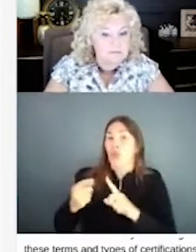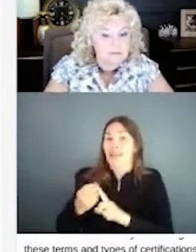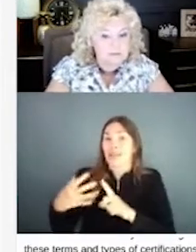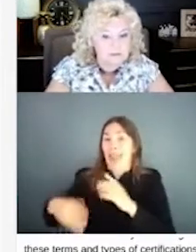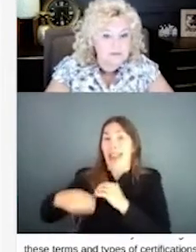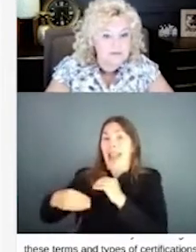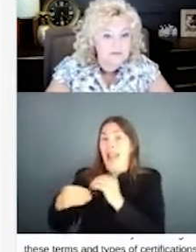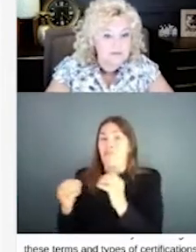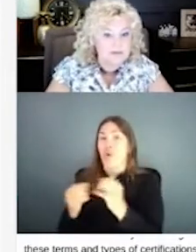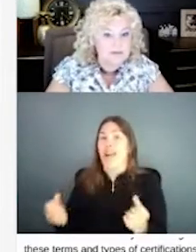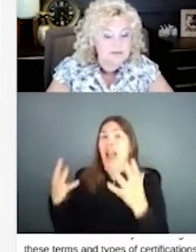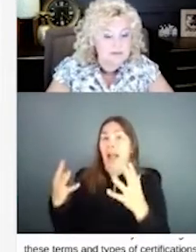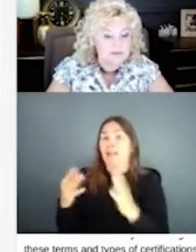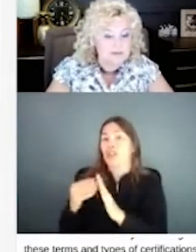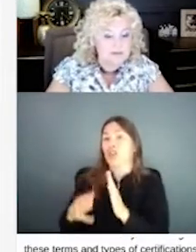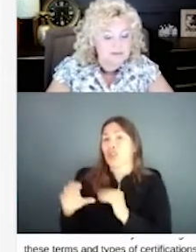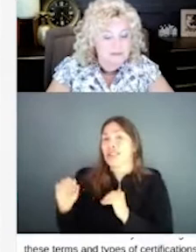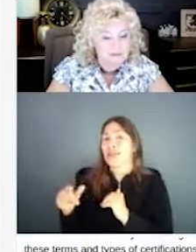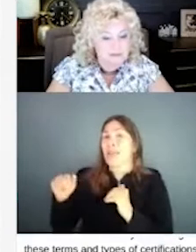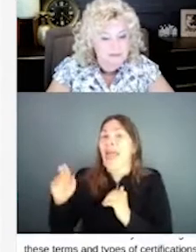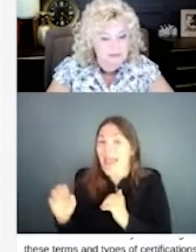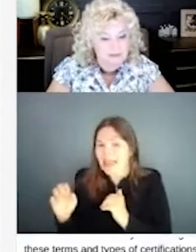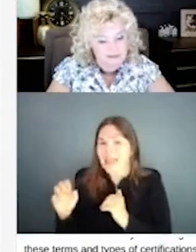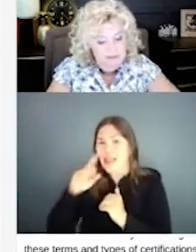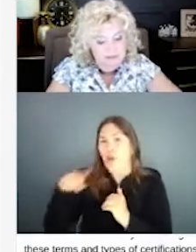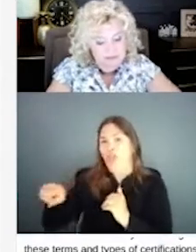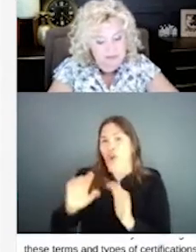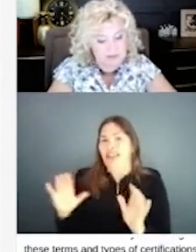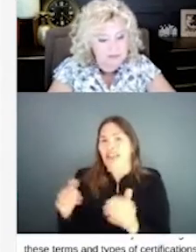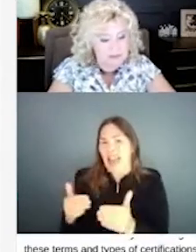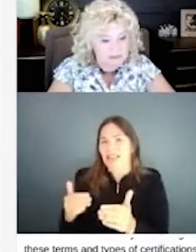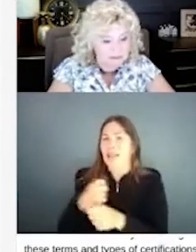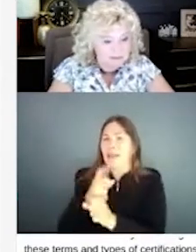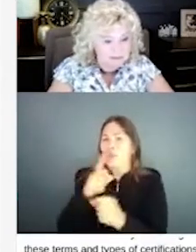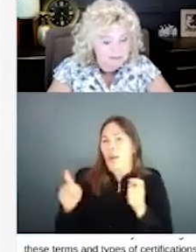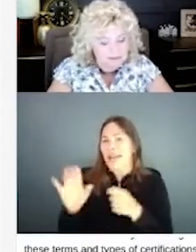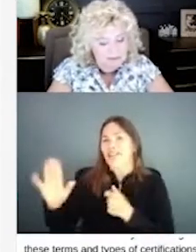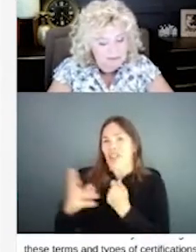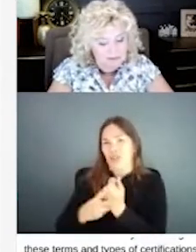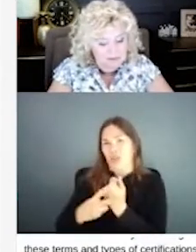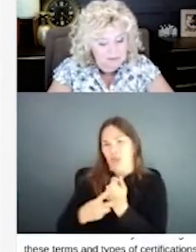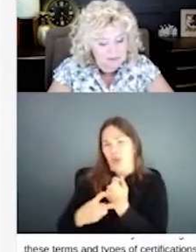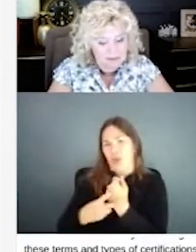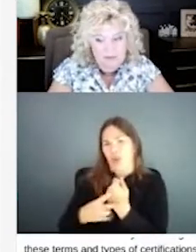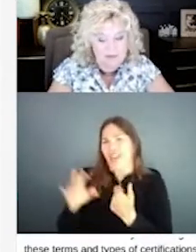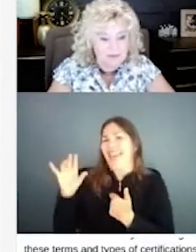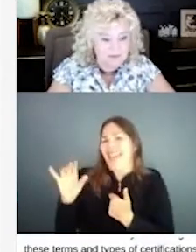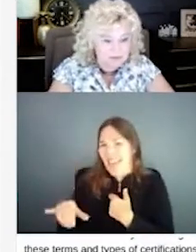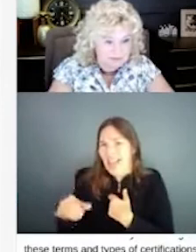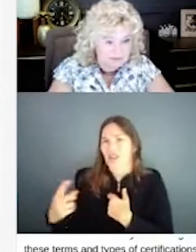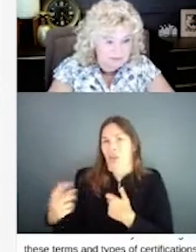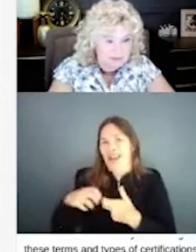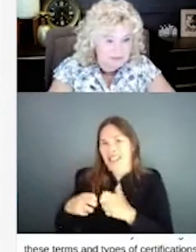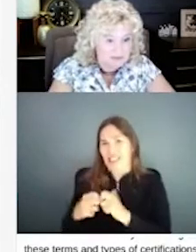the amount of student space for our particular classes. Make sure the students are managing their storage, but that's the one